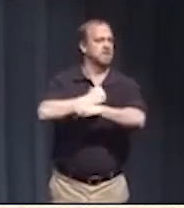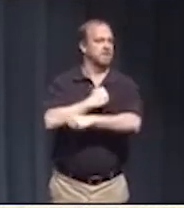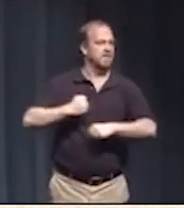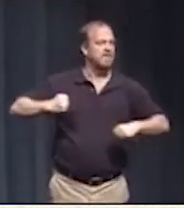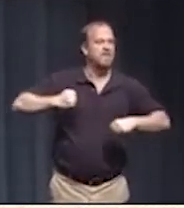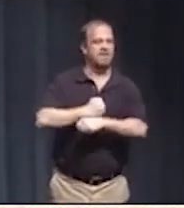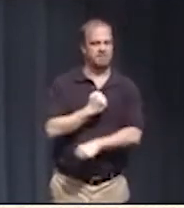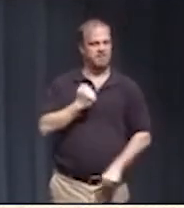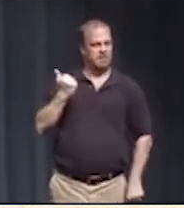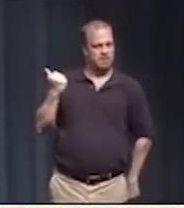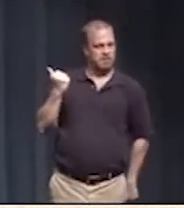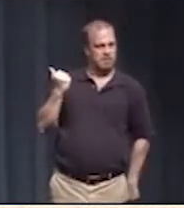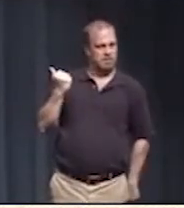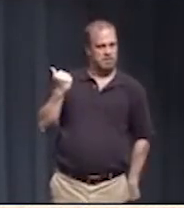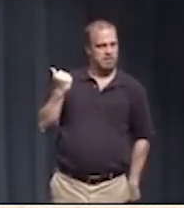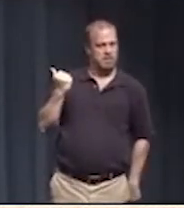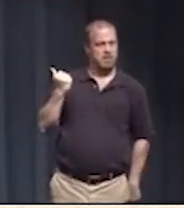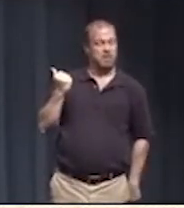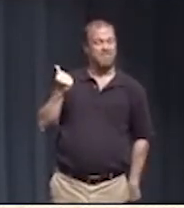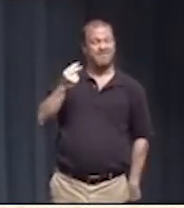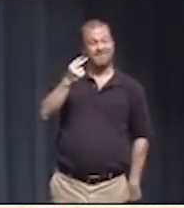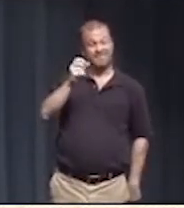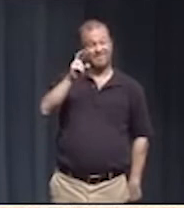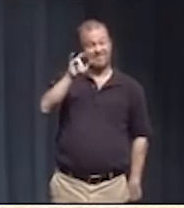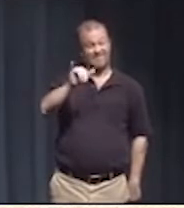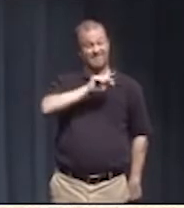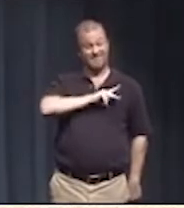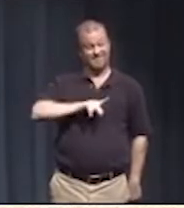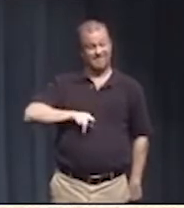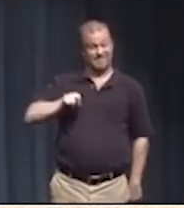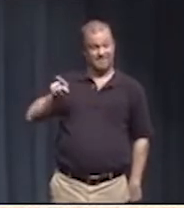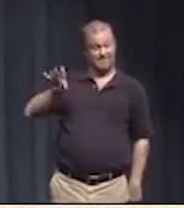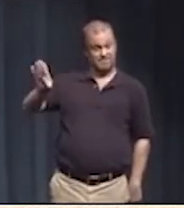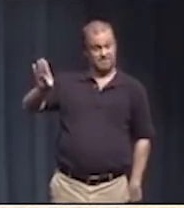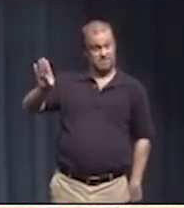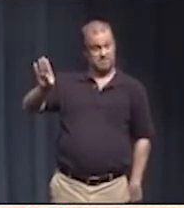this, that as far as Henry the King was concerned,